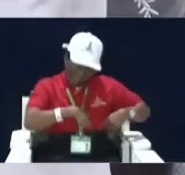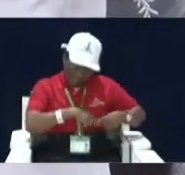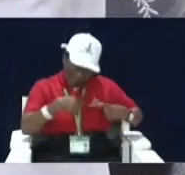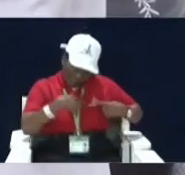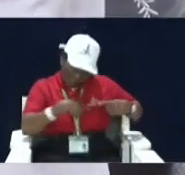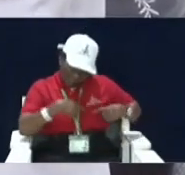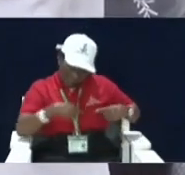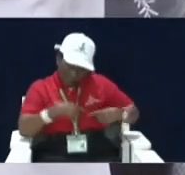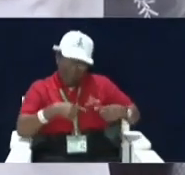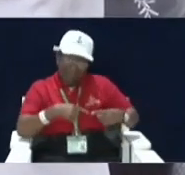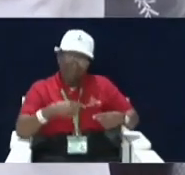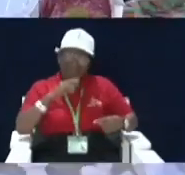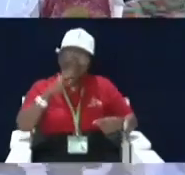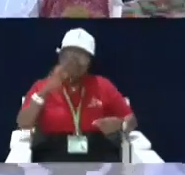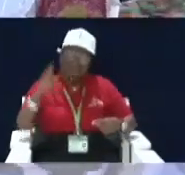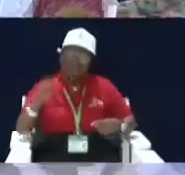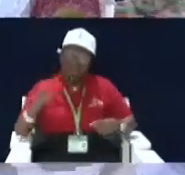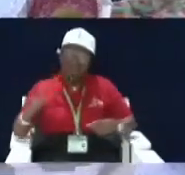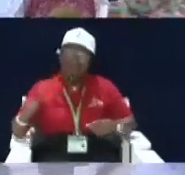is terminated right now.